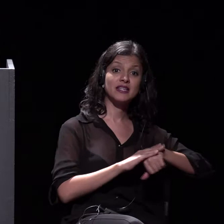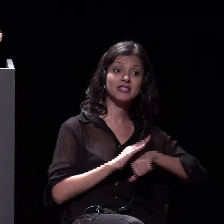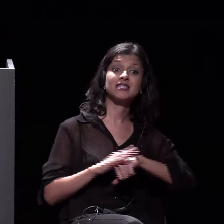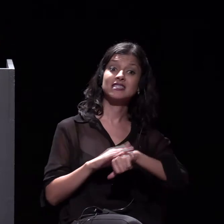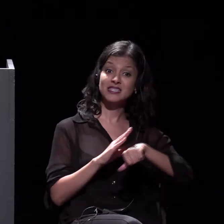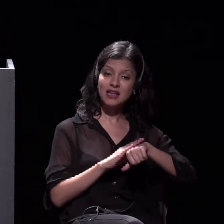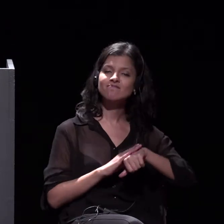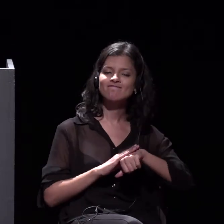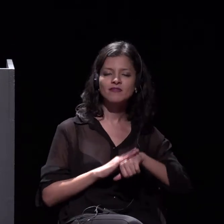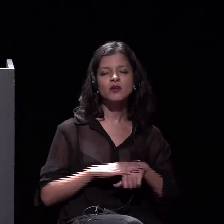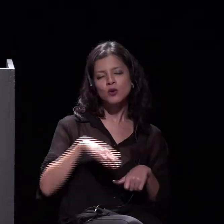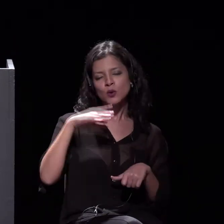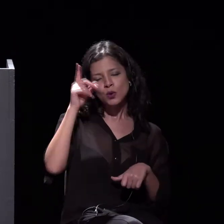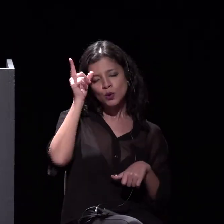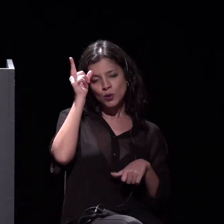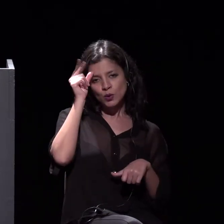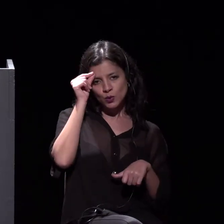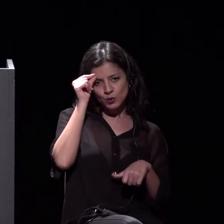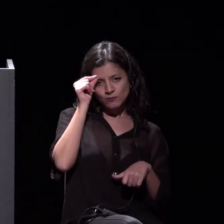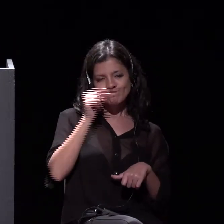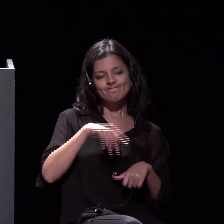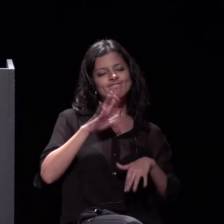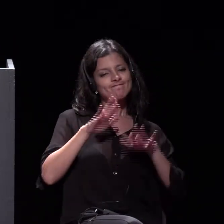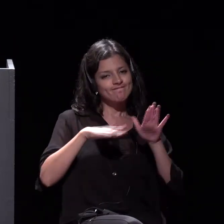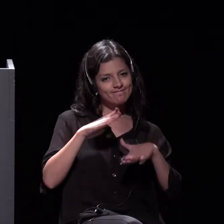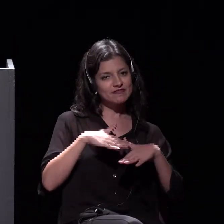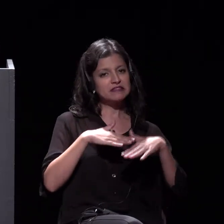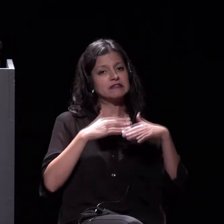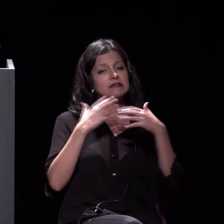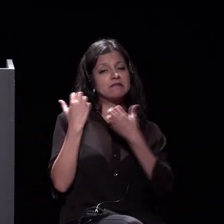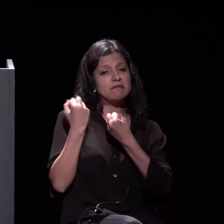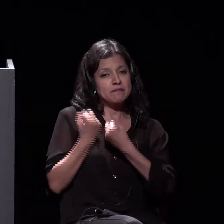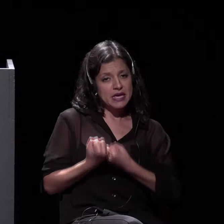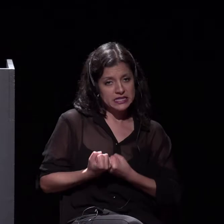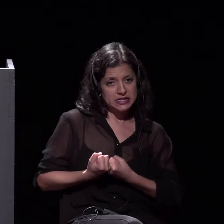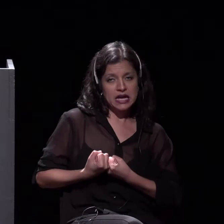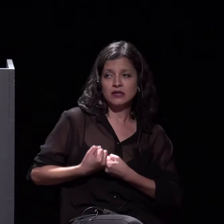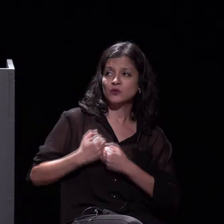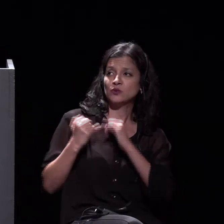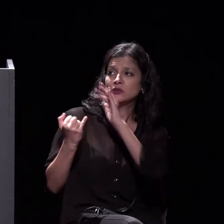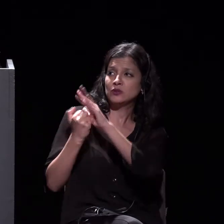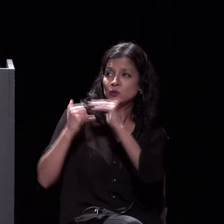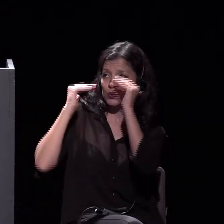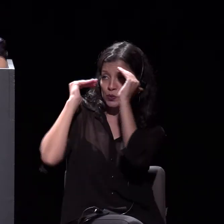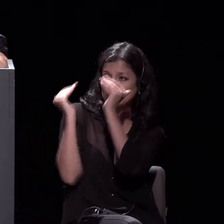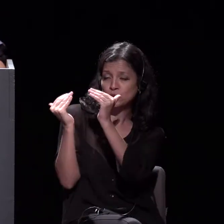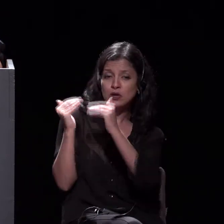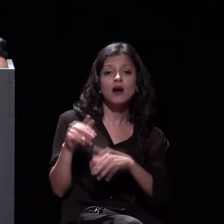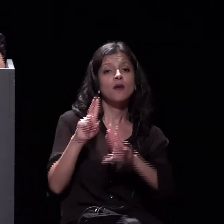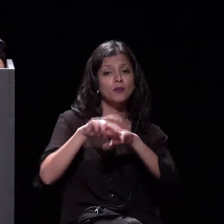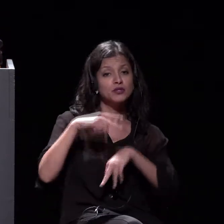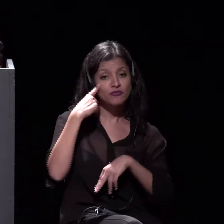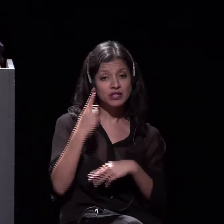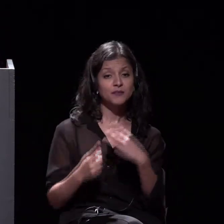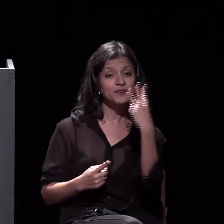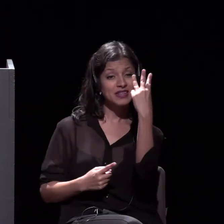of institutional change. And I think that those kind of triangulated relationships between how we understand our roles in this,